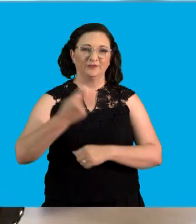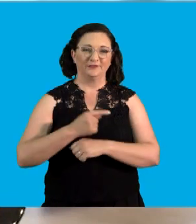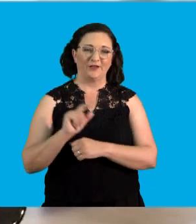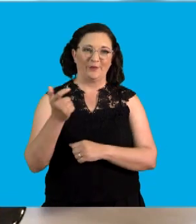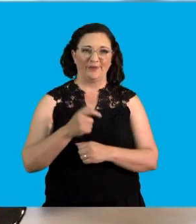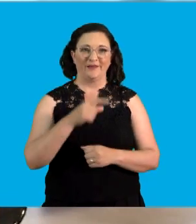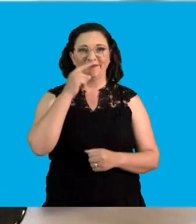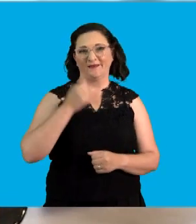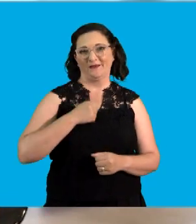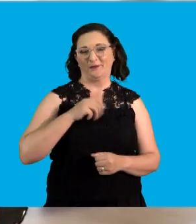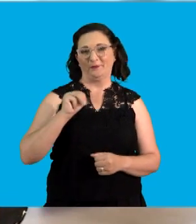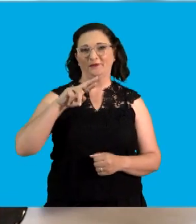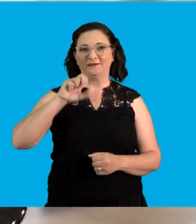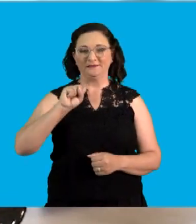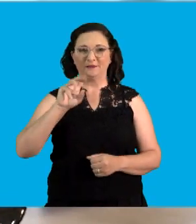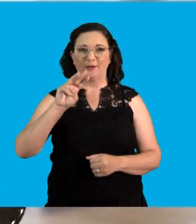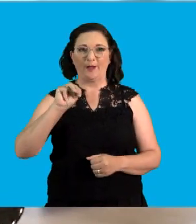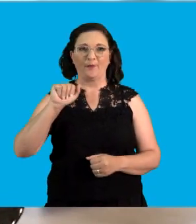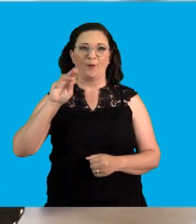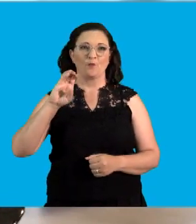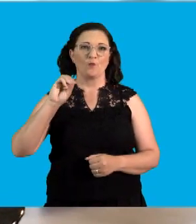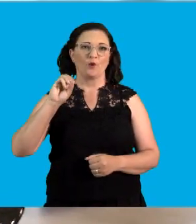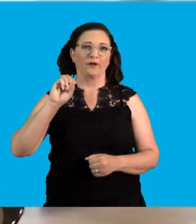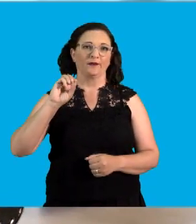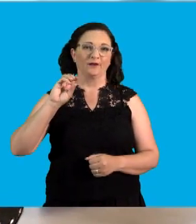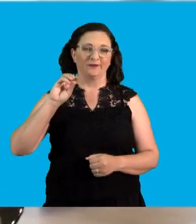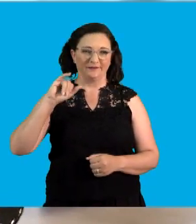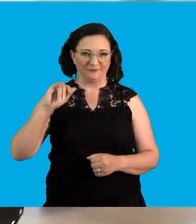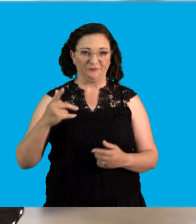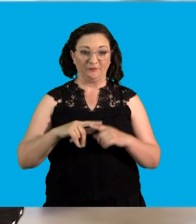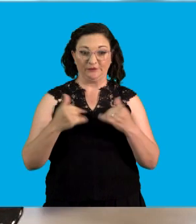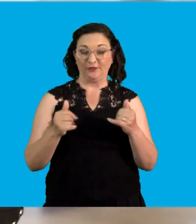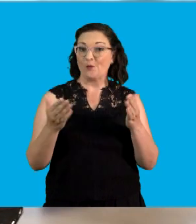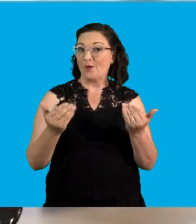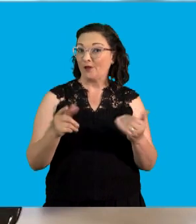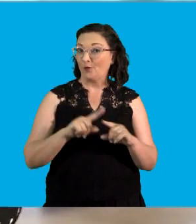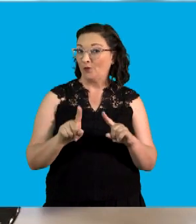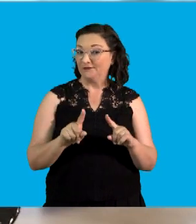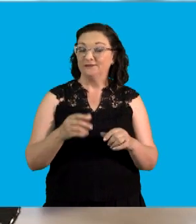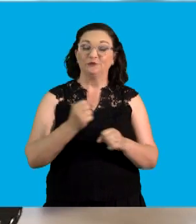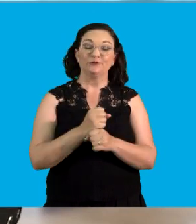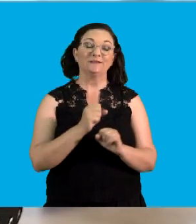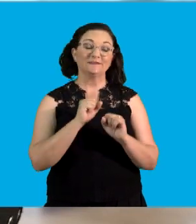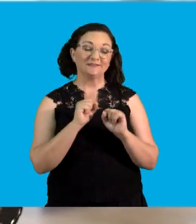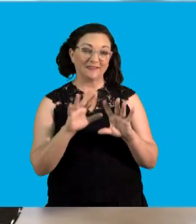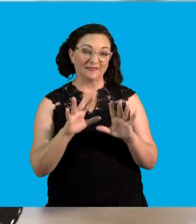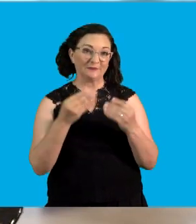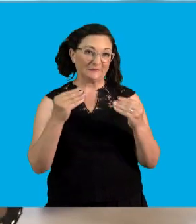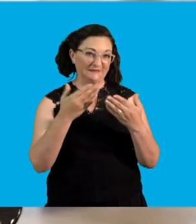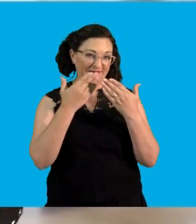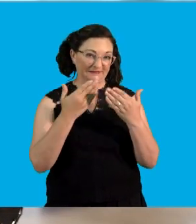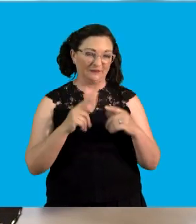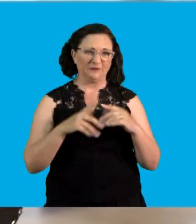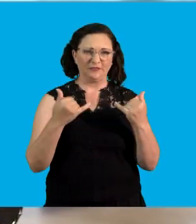Good day, everybody. My name is Ms. Maboe. I welcome you to today's grade 10 business studies lessons, and we are focusing